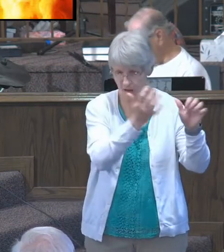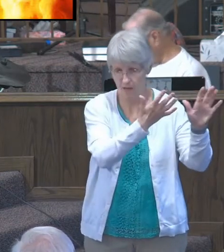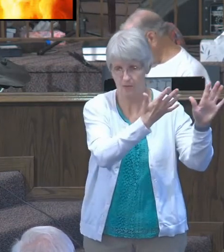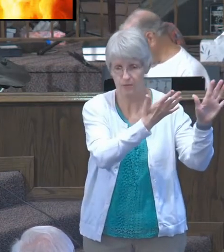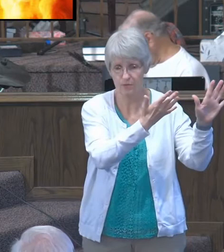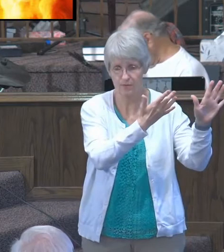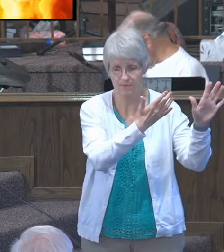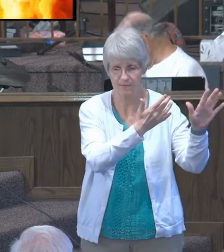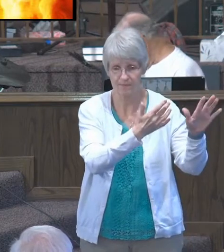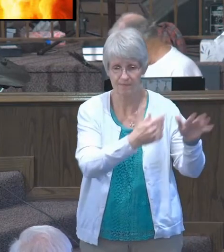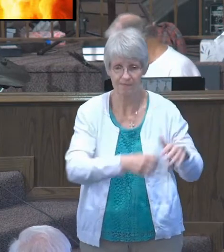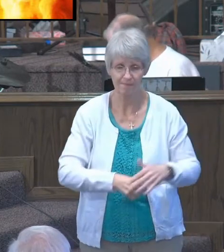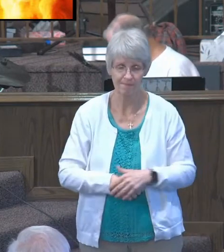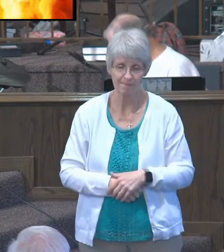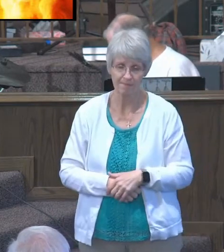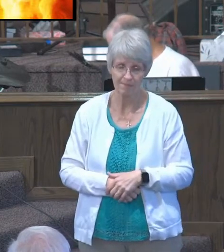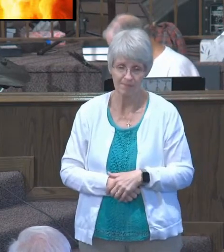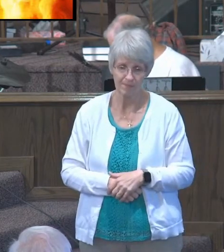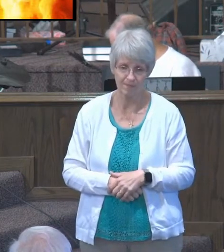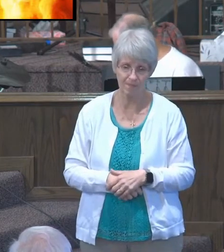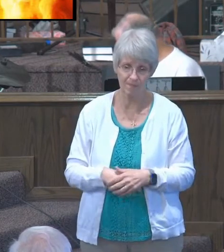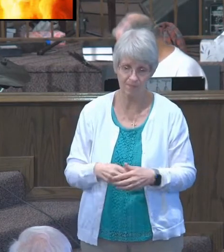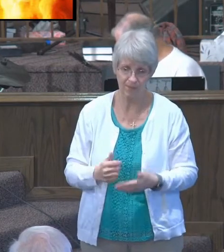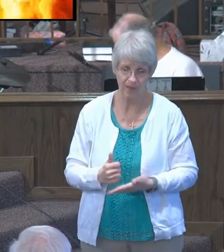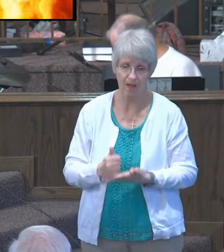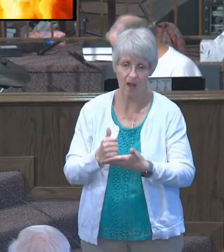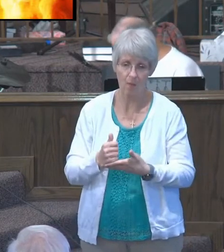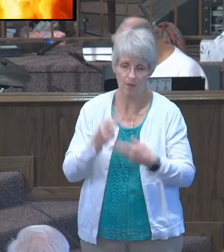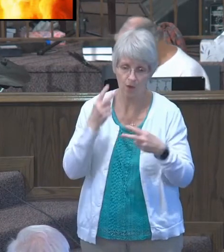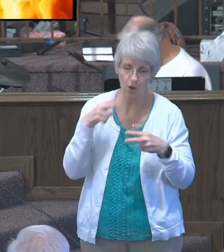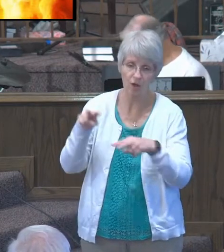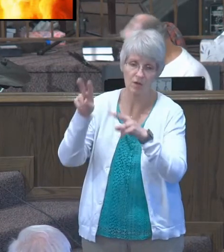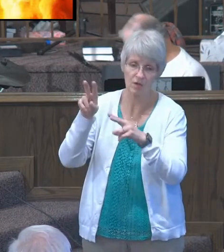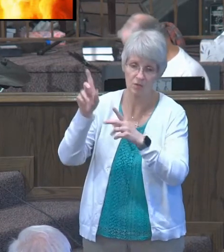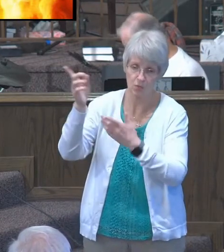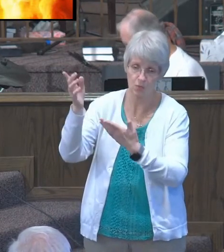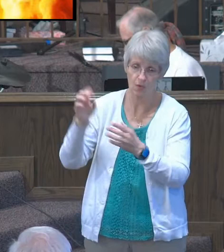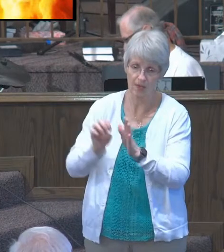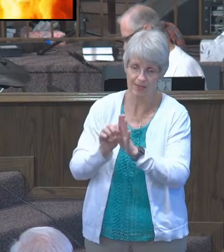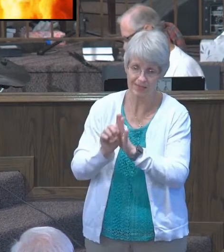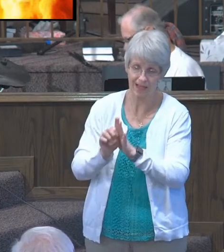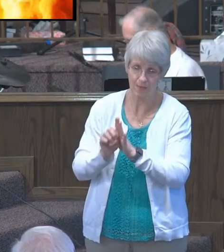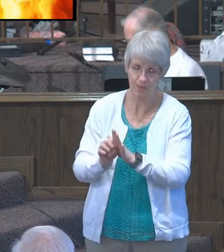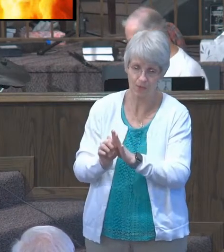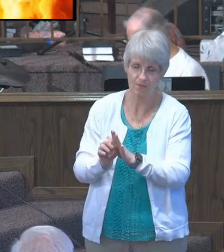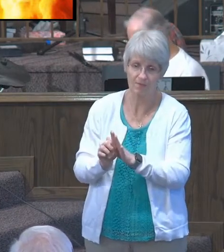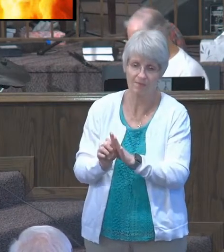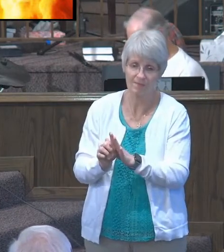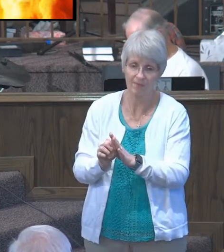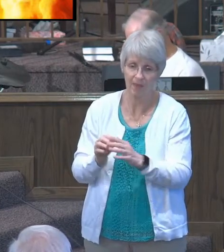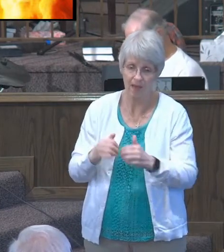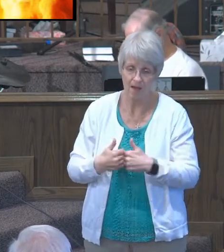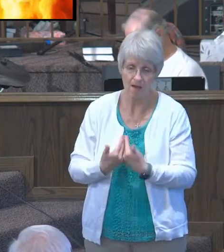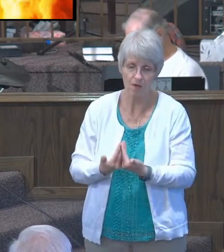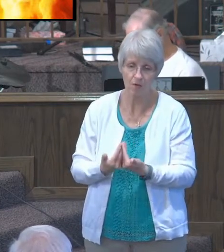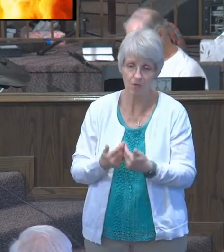pray that we look to you for our example of how to be a godly father